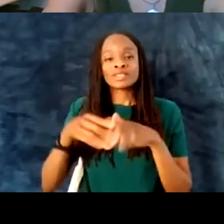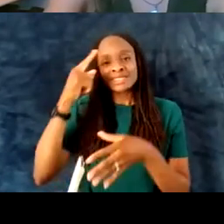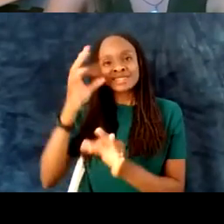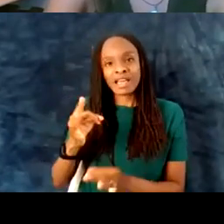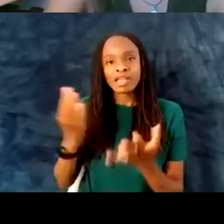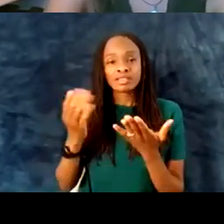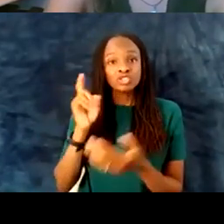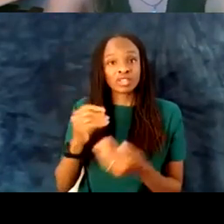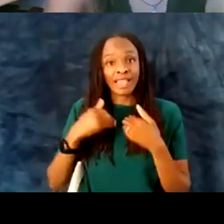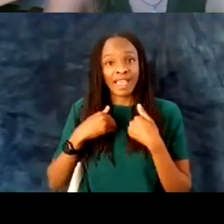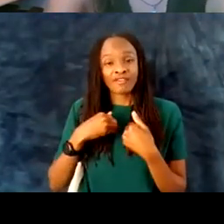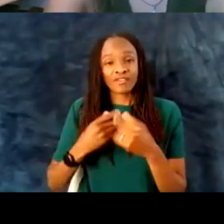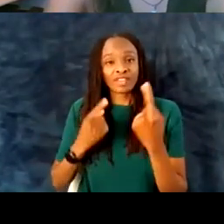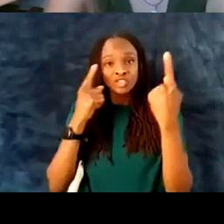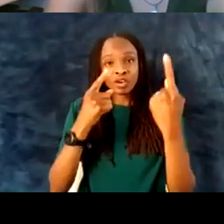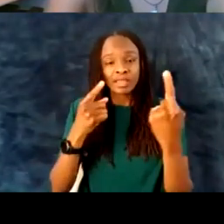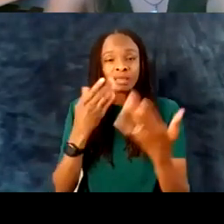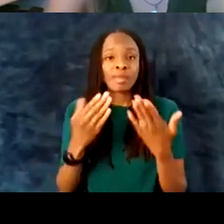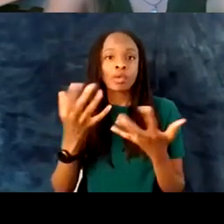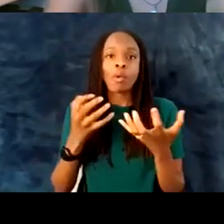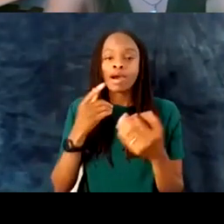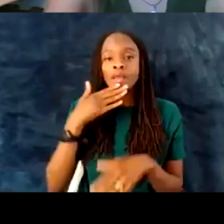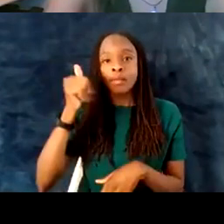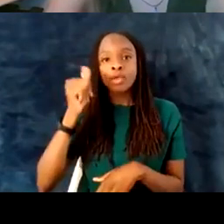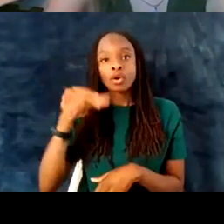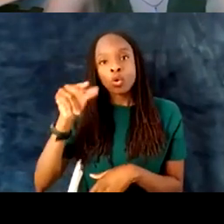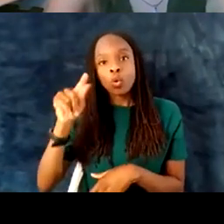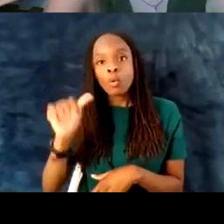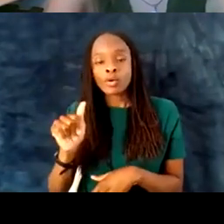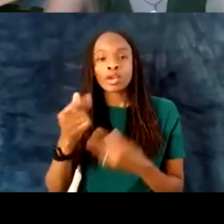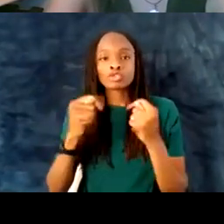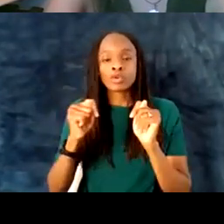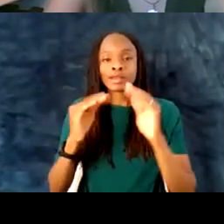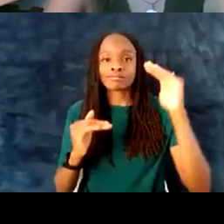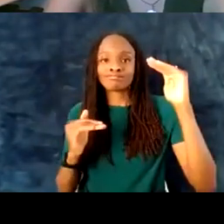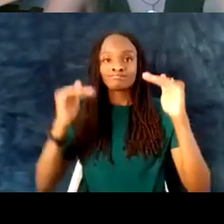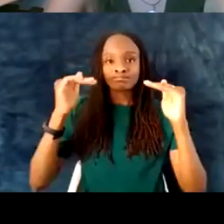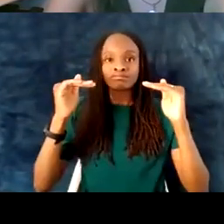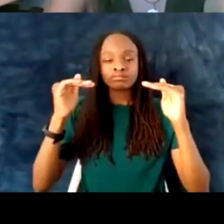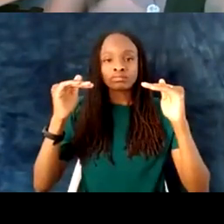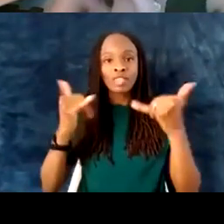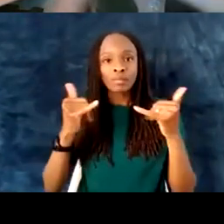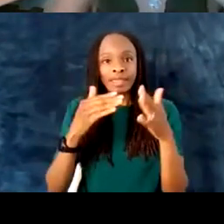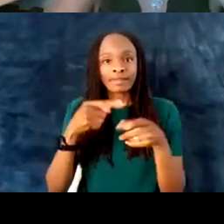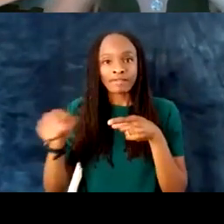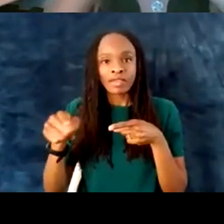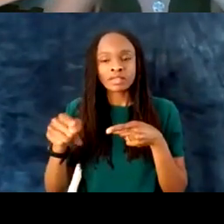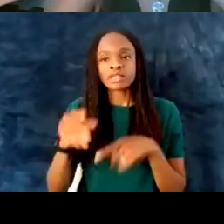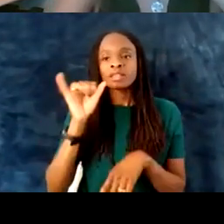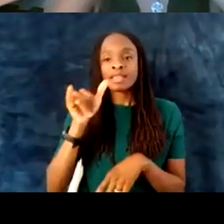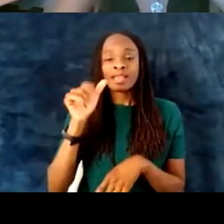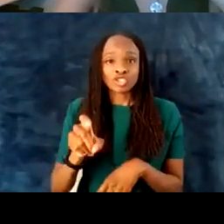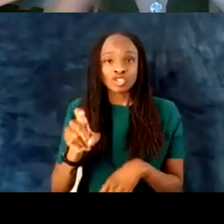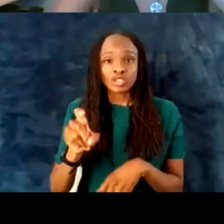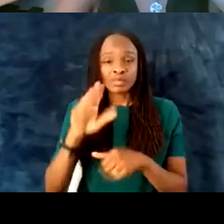there should be targets, let's say you want to have a bit of a quota or whatever for a while to try to level up the playing field, that those targets should very much be